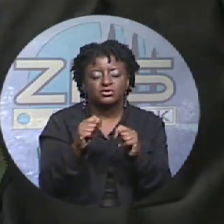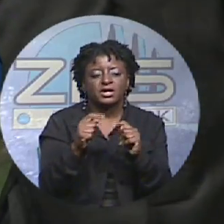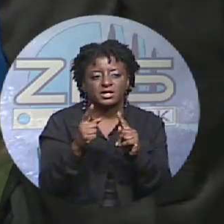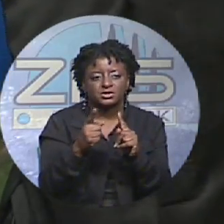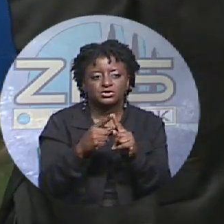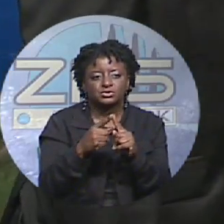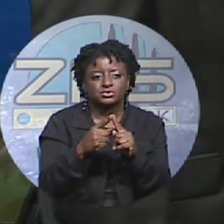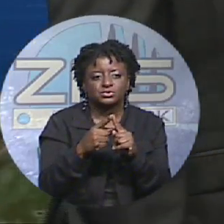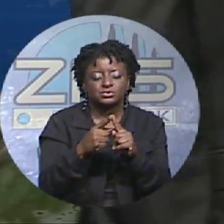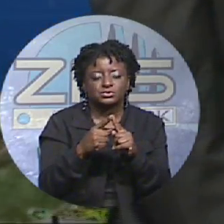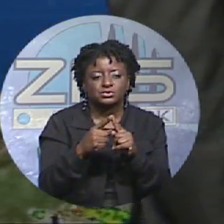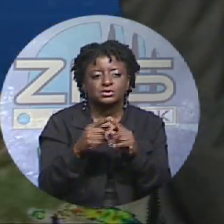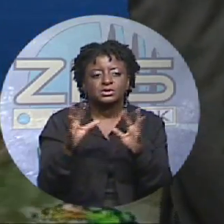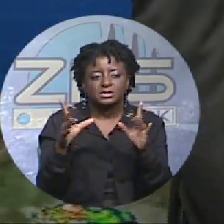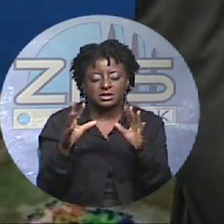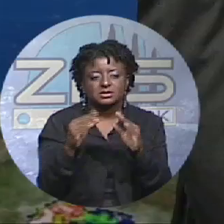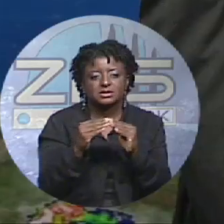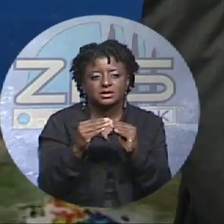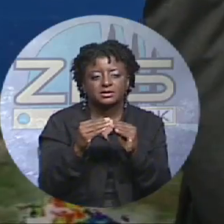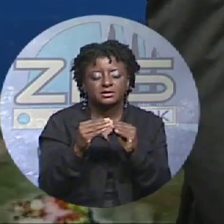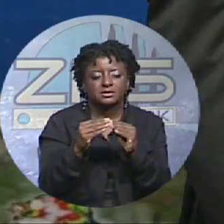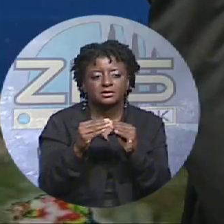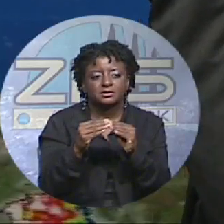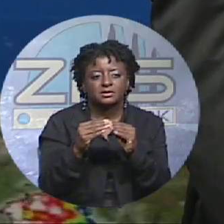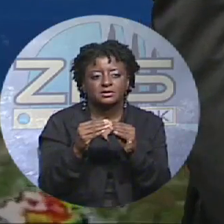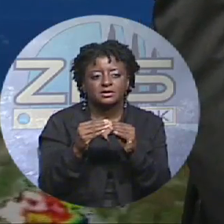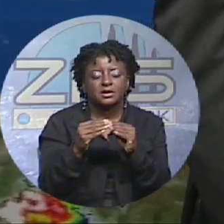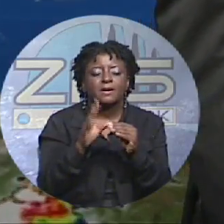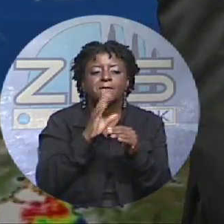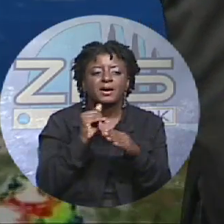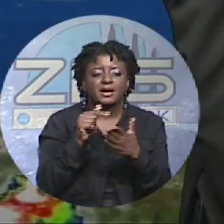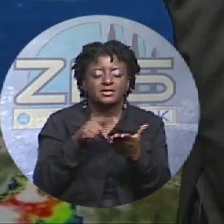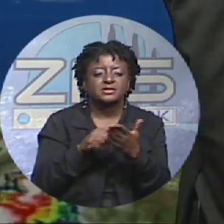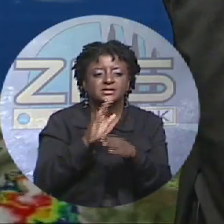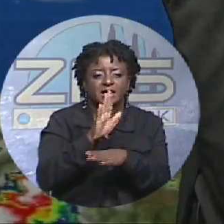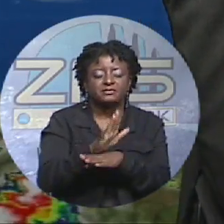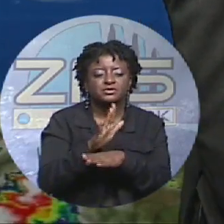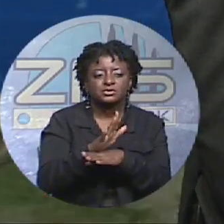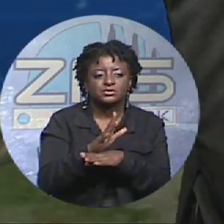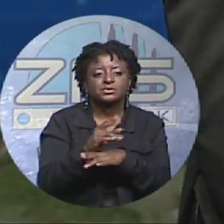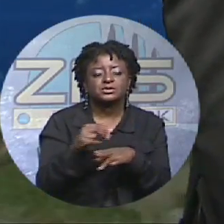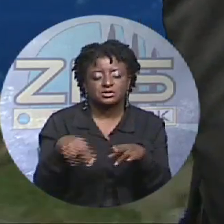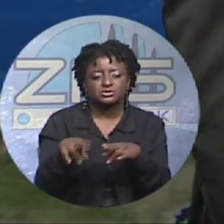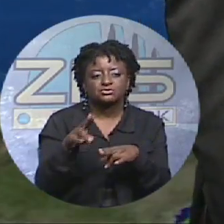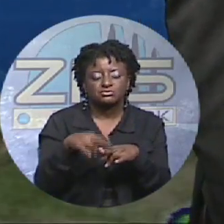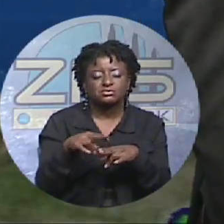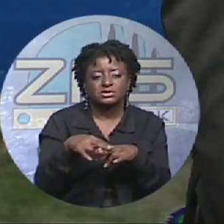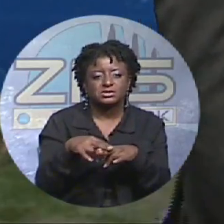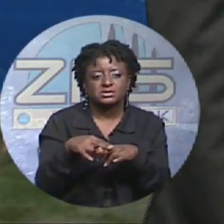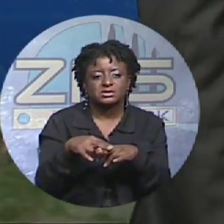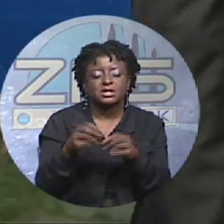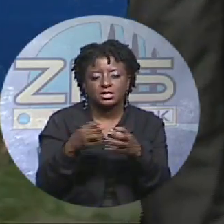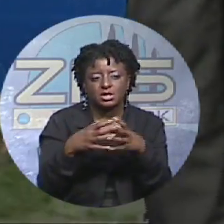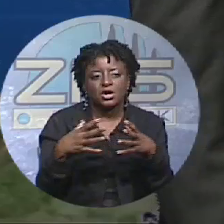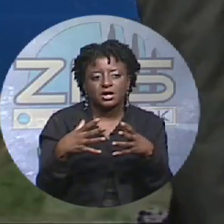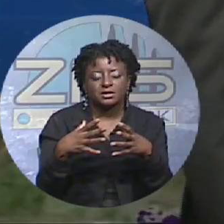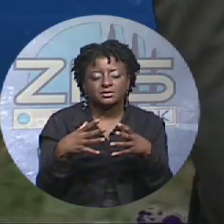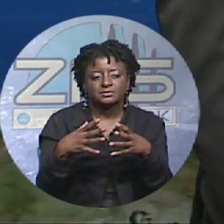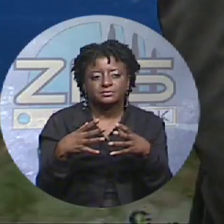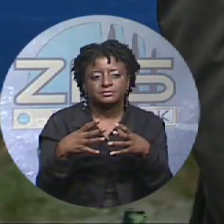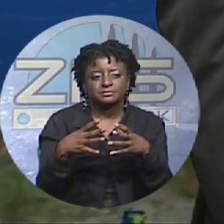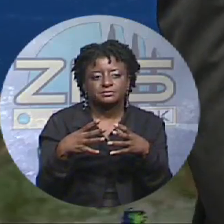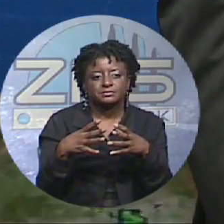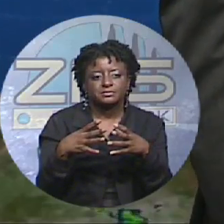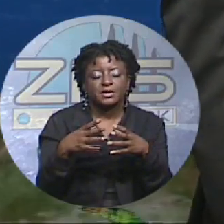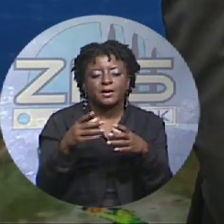together. Earlier today, lost some sting, but by this afternoon, convections flared up quite a lot across the system, mainly to the south and east